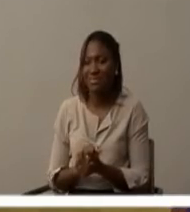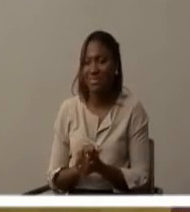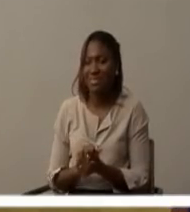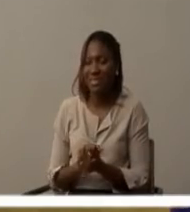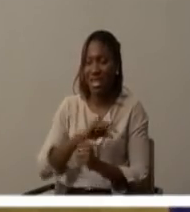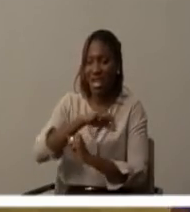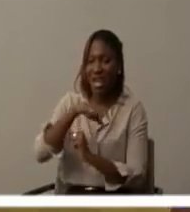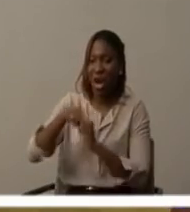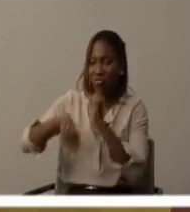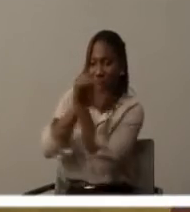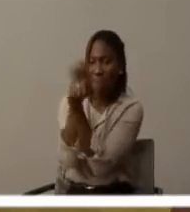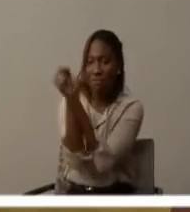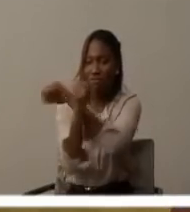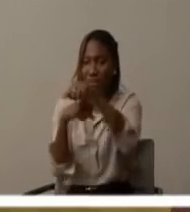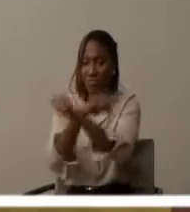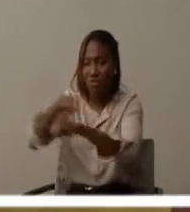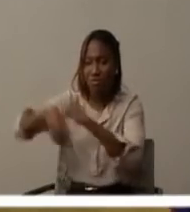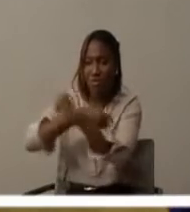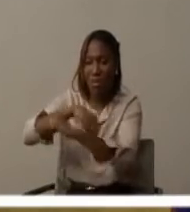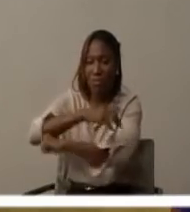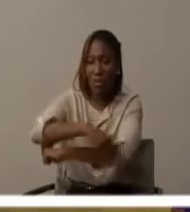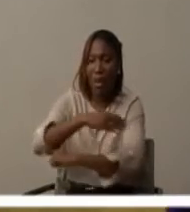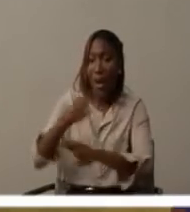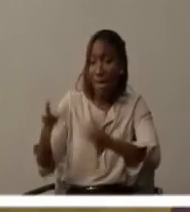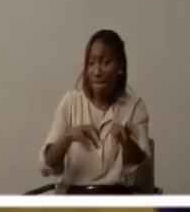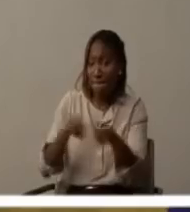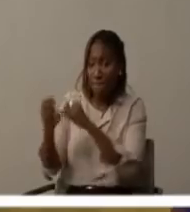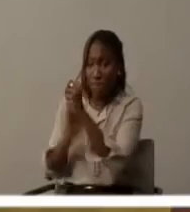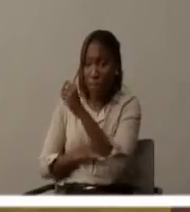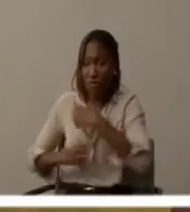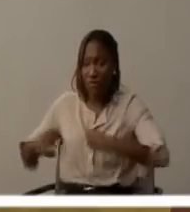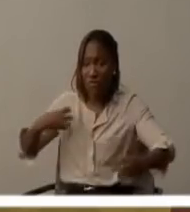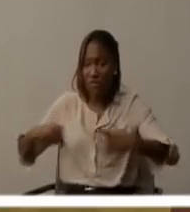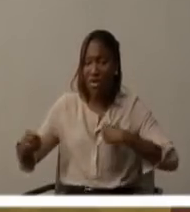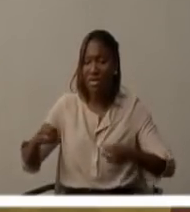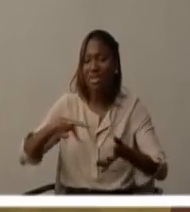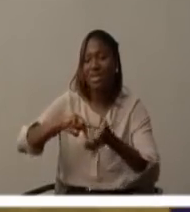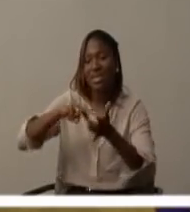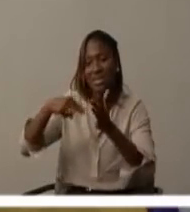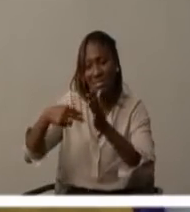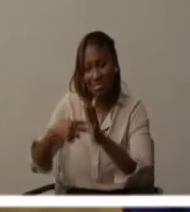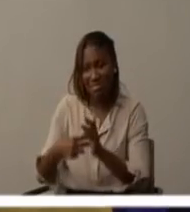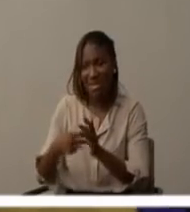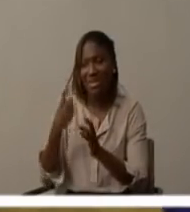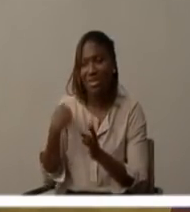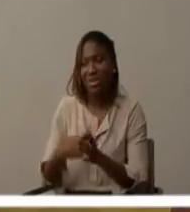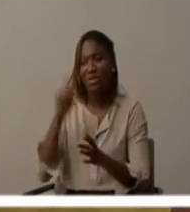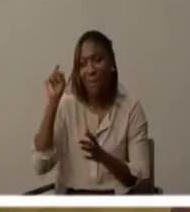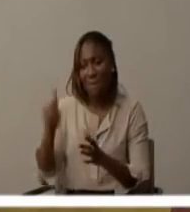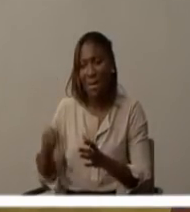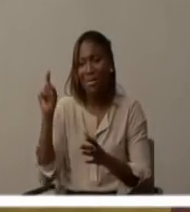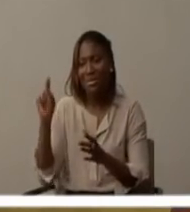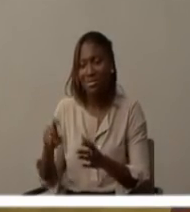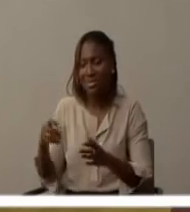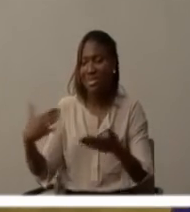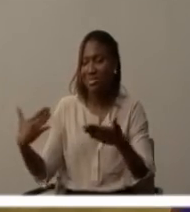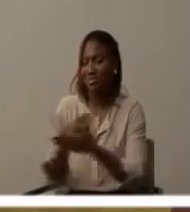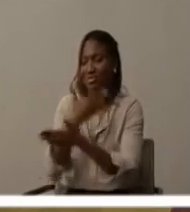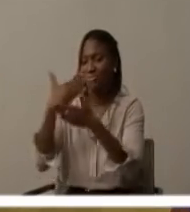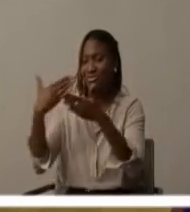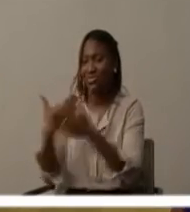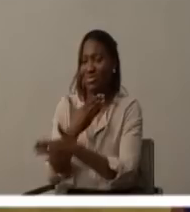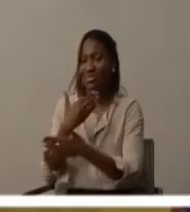must be restored. That those things that have bound us up. You know how easy it is for a spouse to bind up another